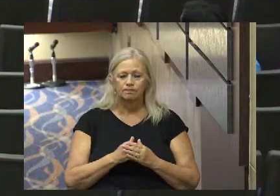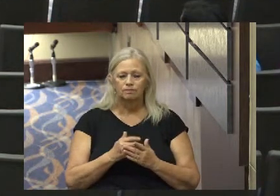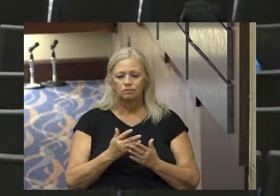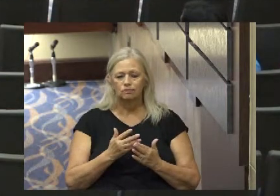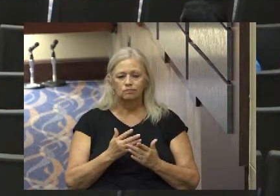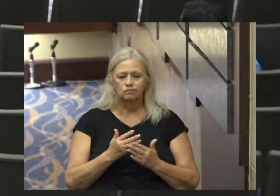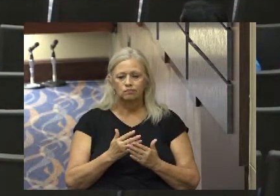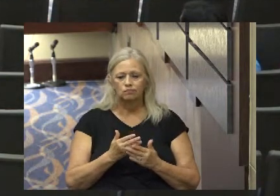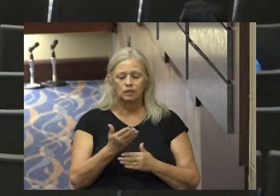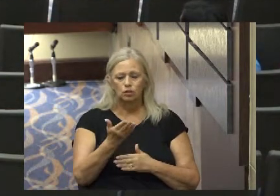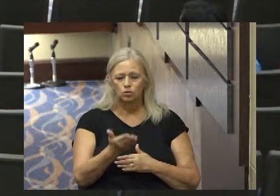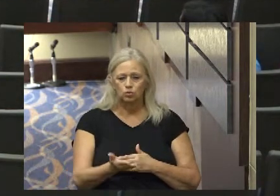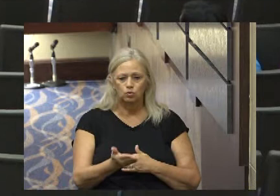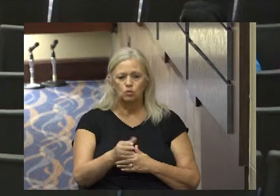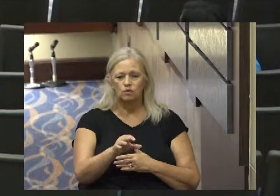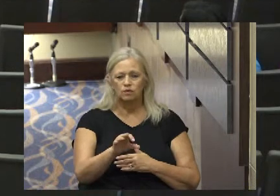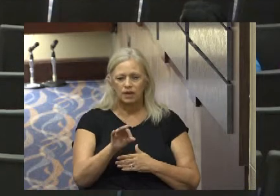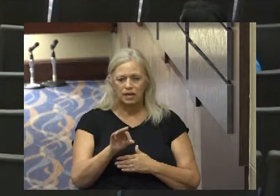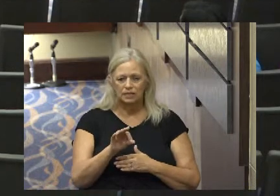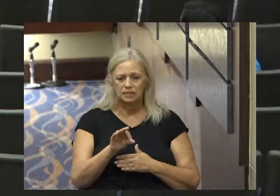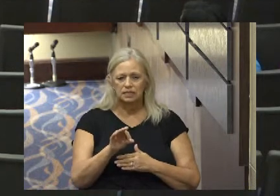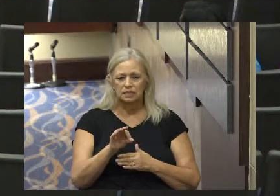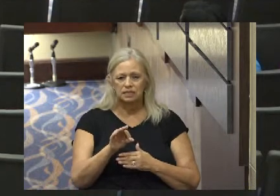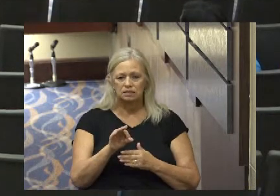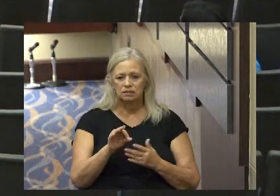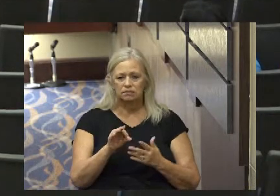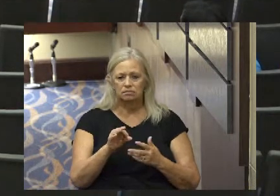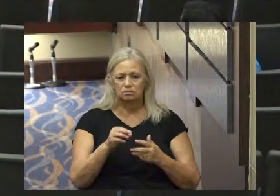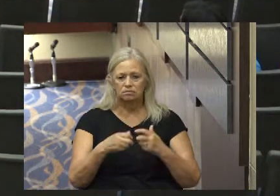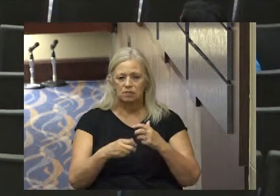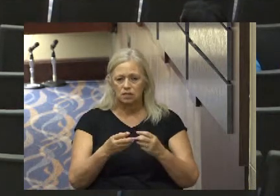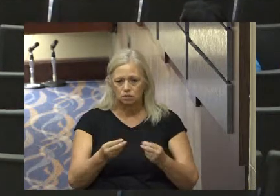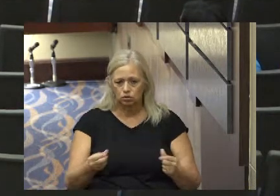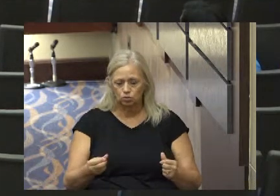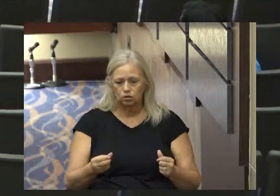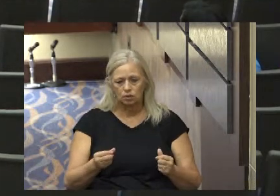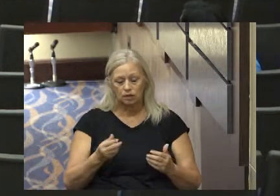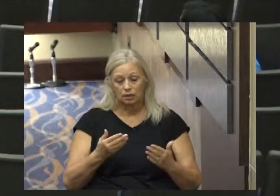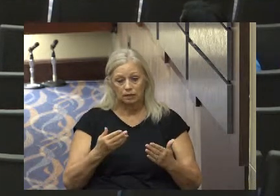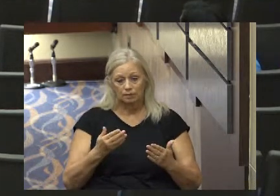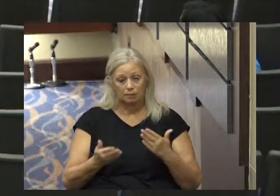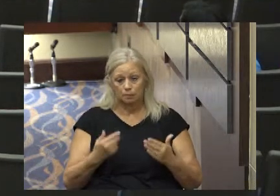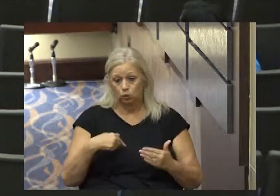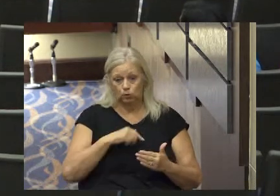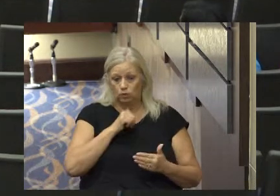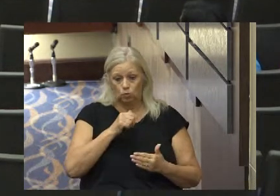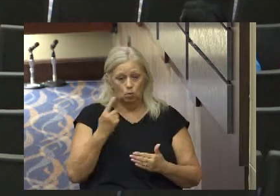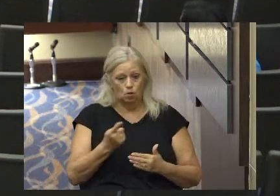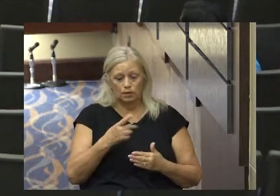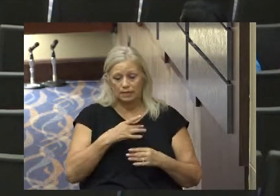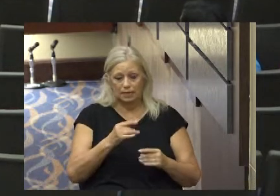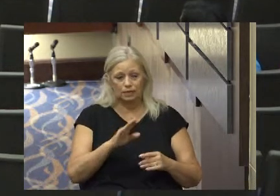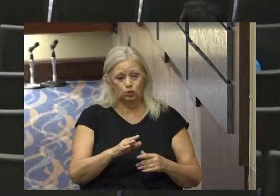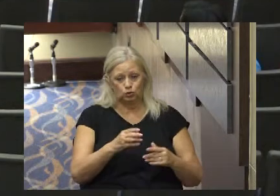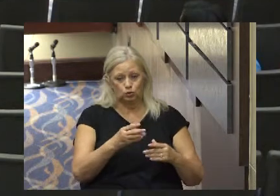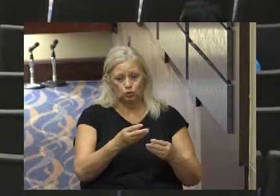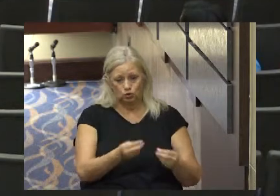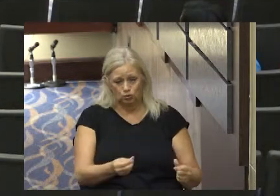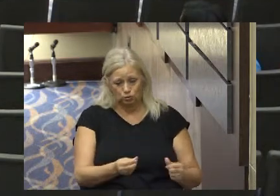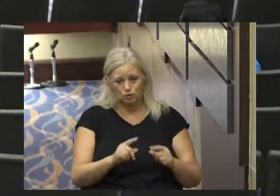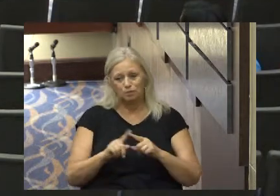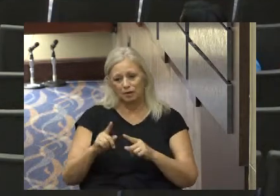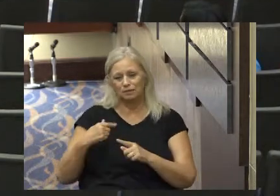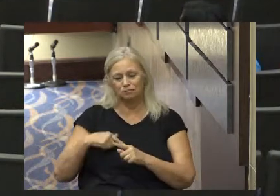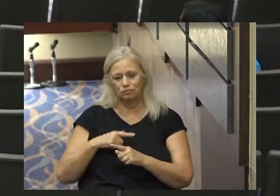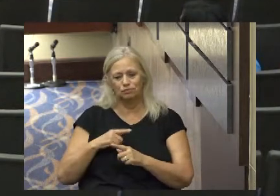that you find a solution. It may not always be the one we like, but there's a solution. And the ability for